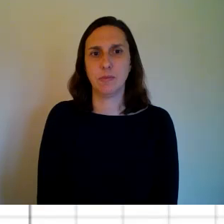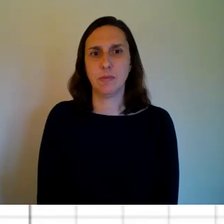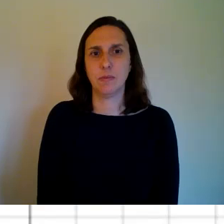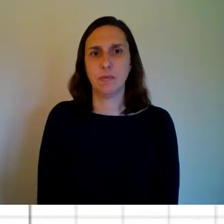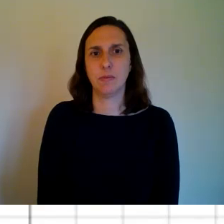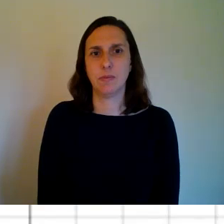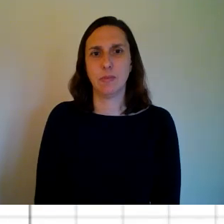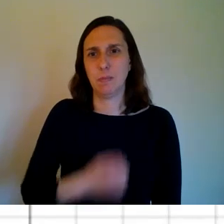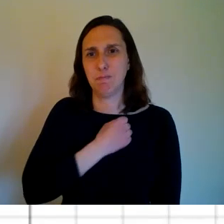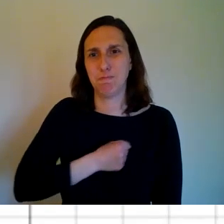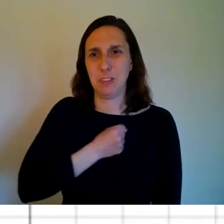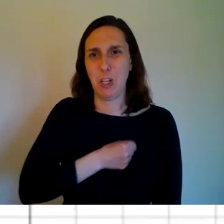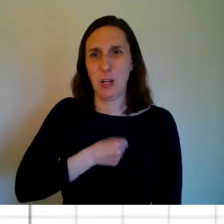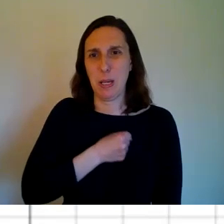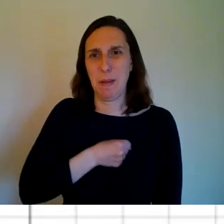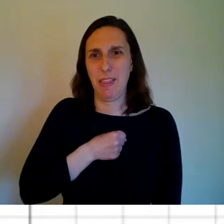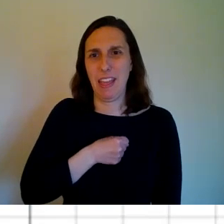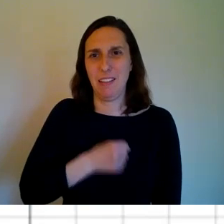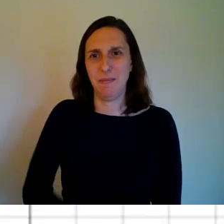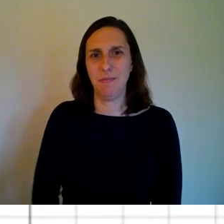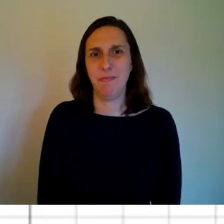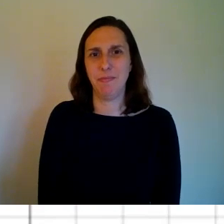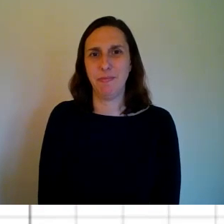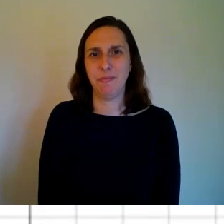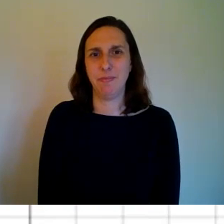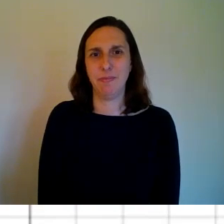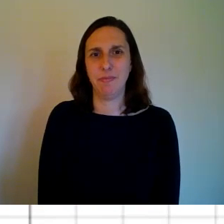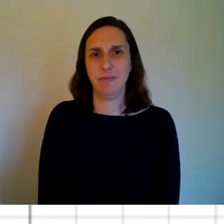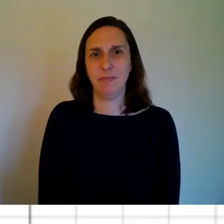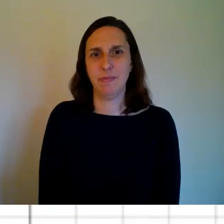Many apologies for that. This is -1/4.